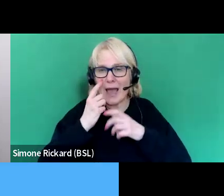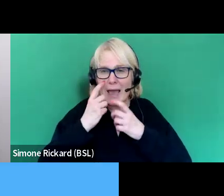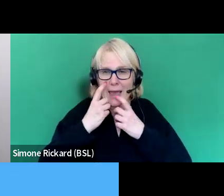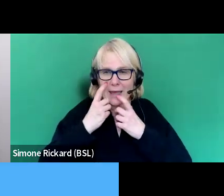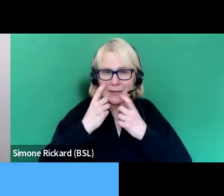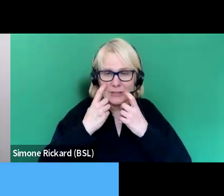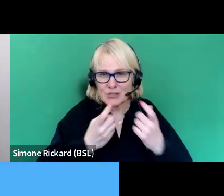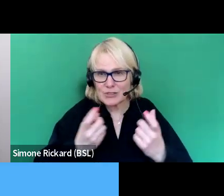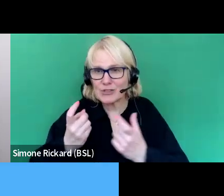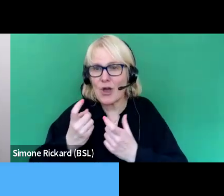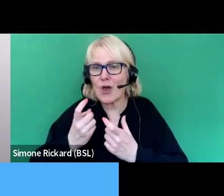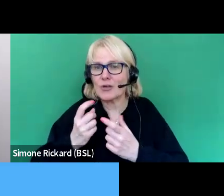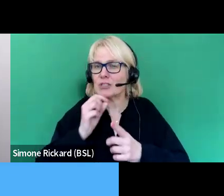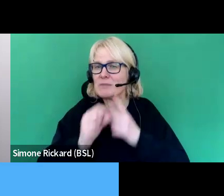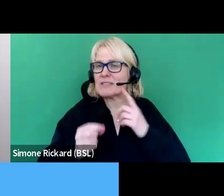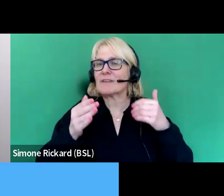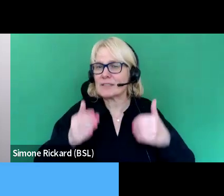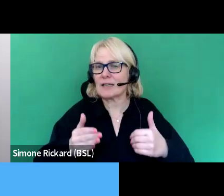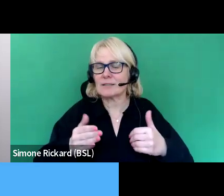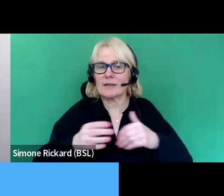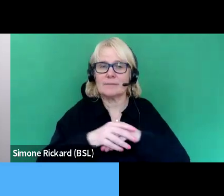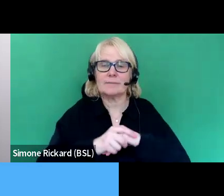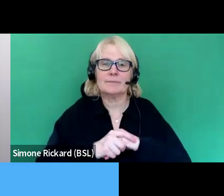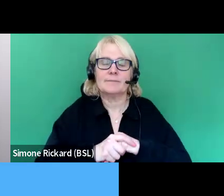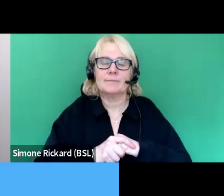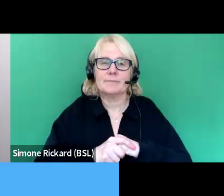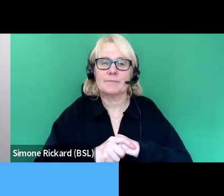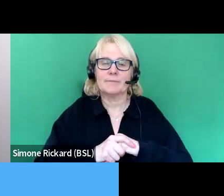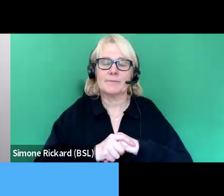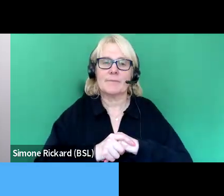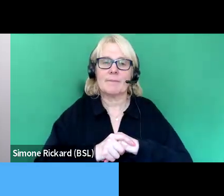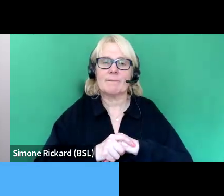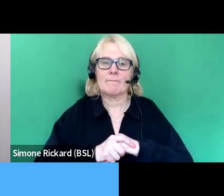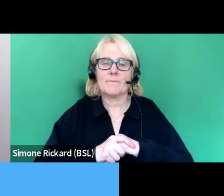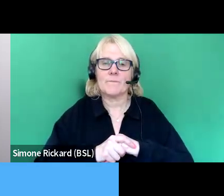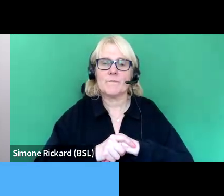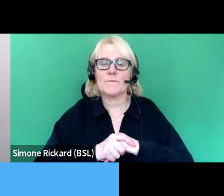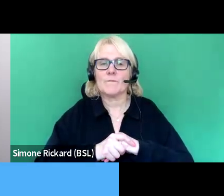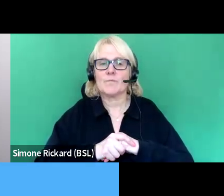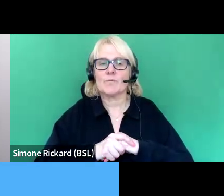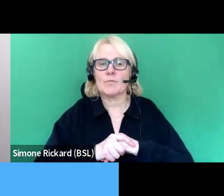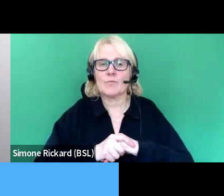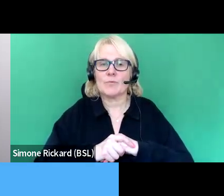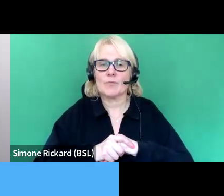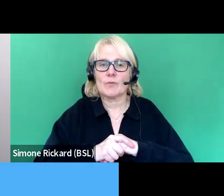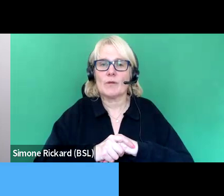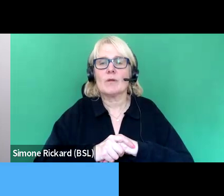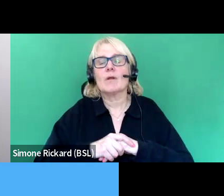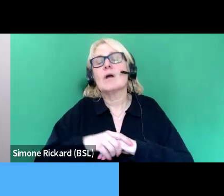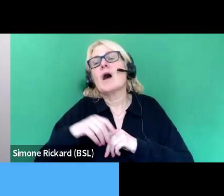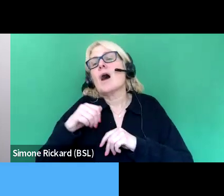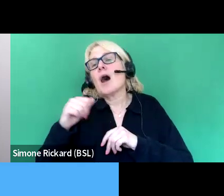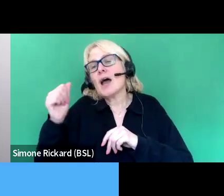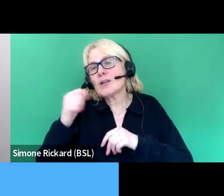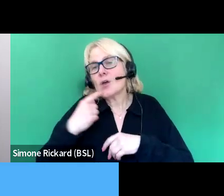sector that you're interested in. So, and I think, I know we've said it's best that you're looking for leaders, but